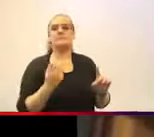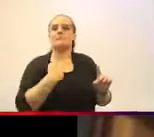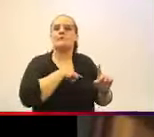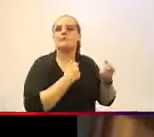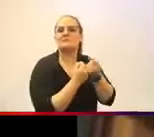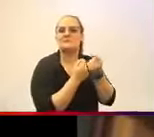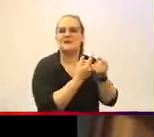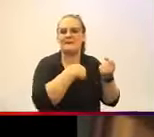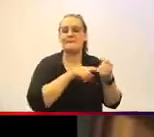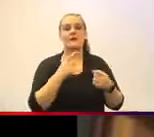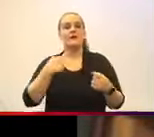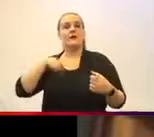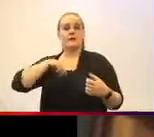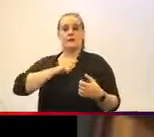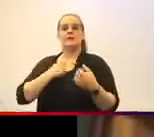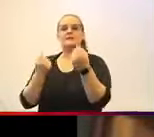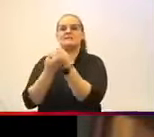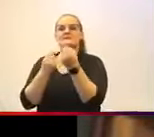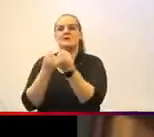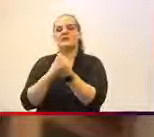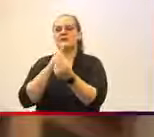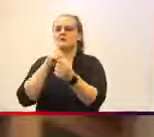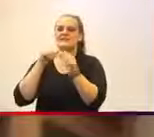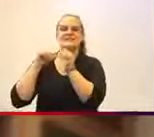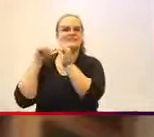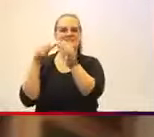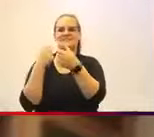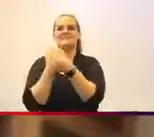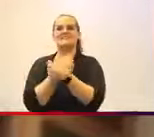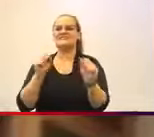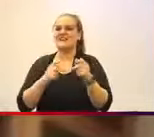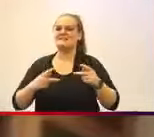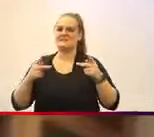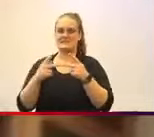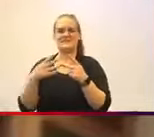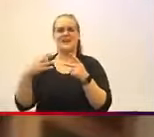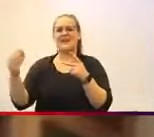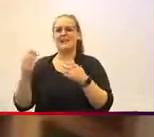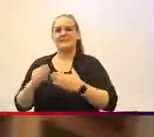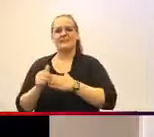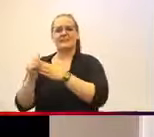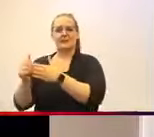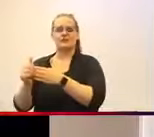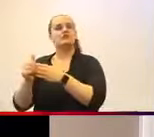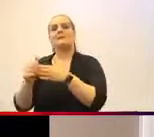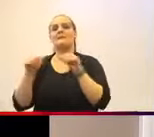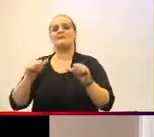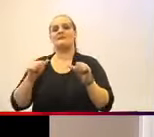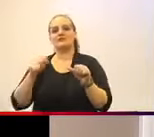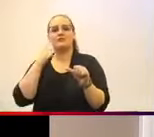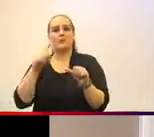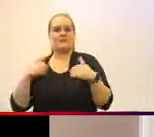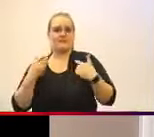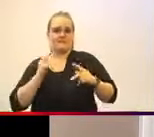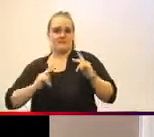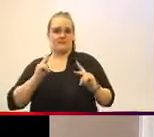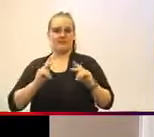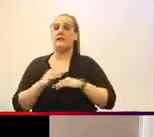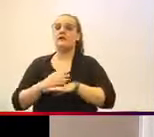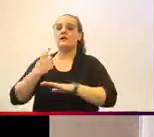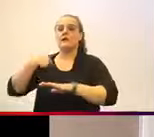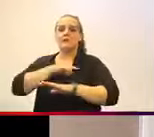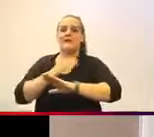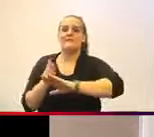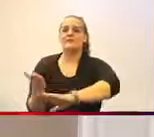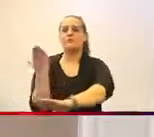supporting a consistent, safe space and the leadership potential of young people. We've grown, we've adapted, and we